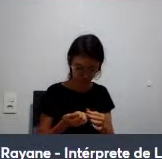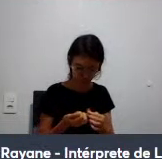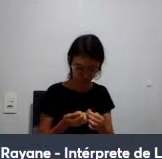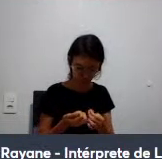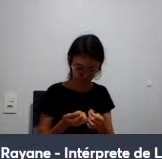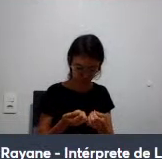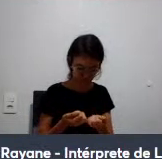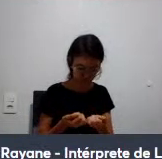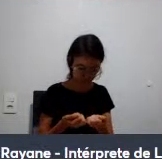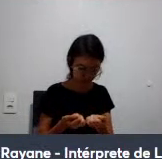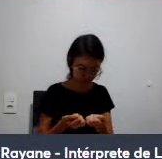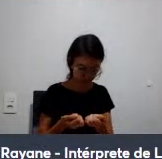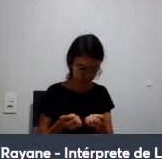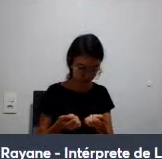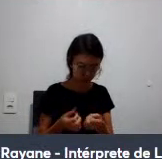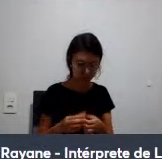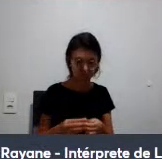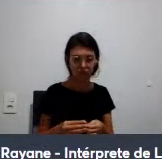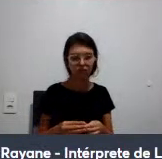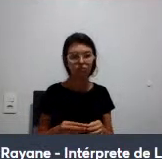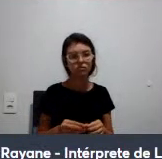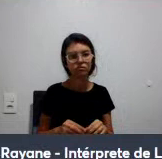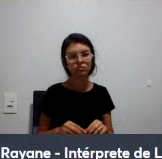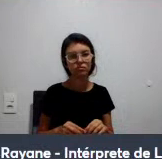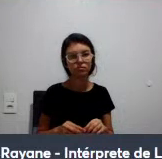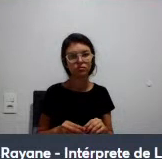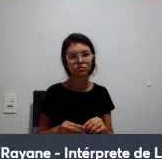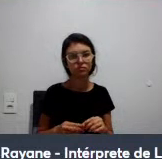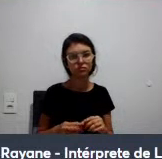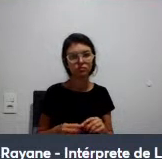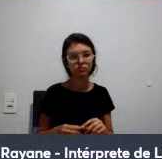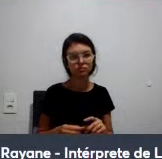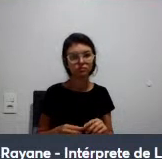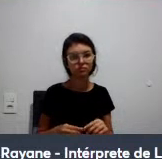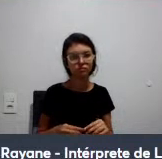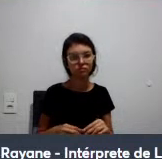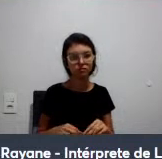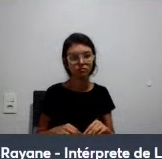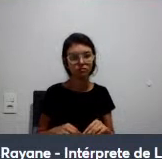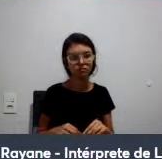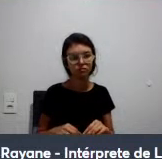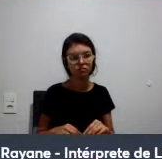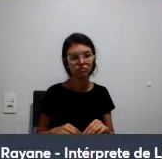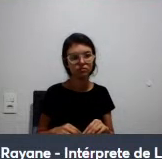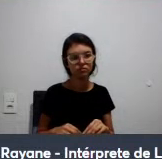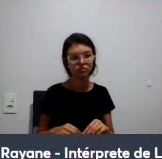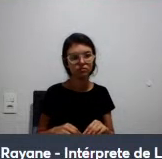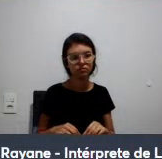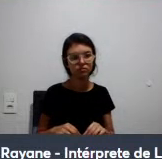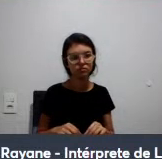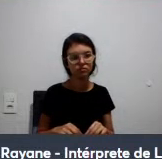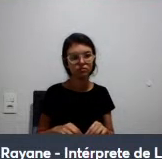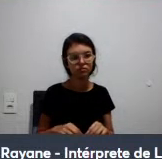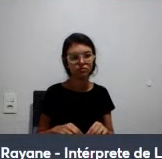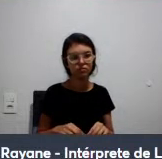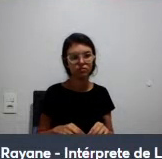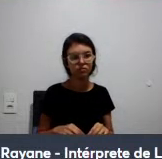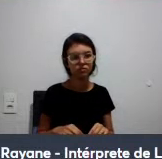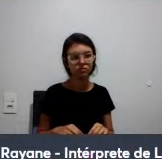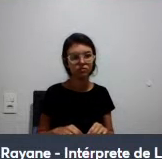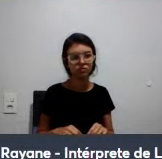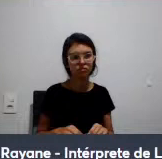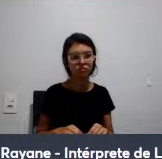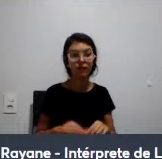about, make sure that you connect with what the journal itself is doing.